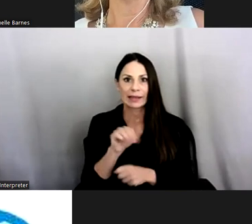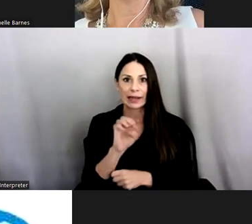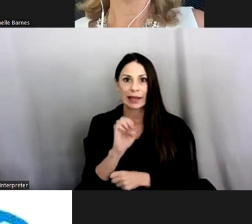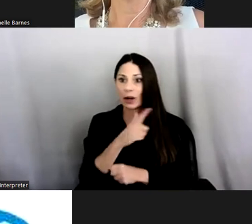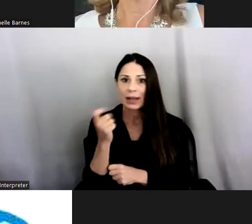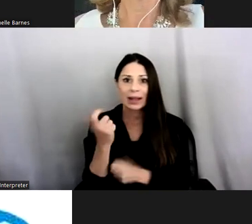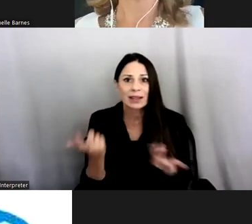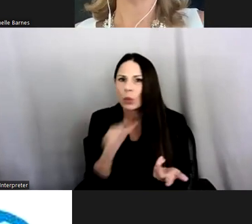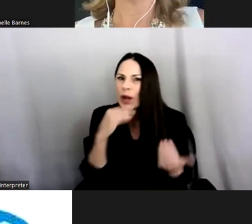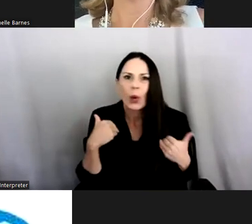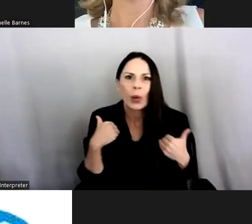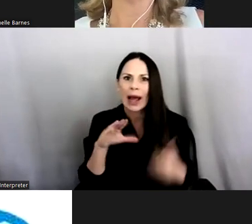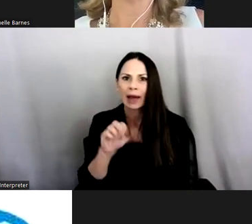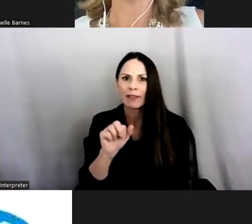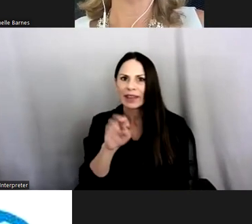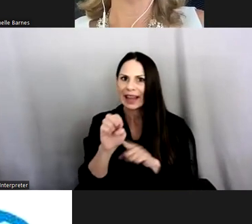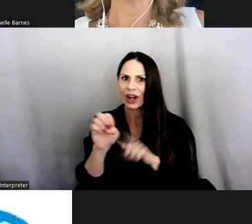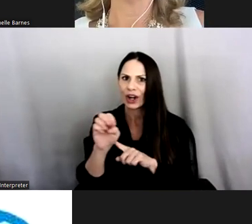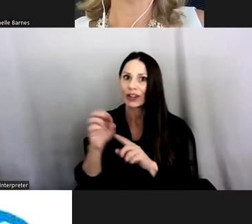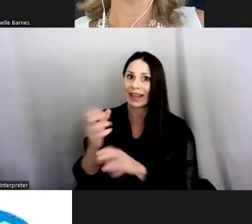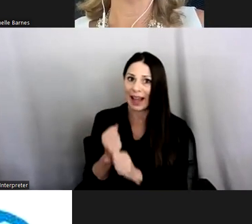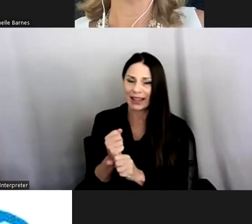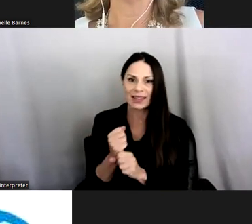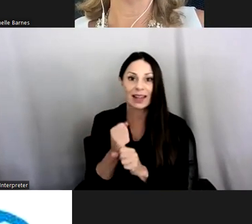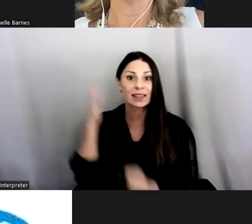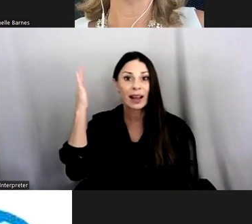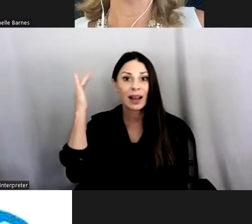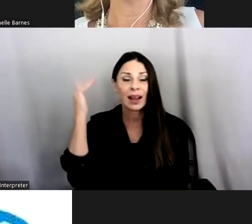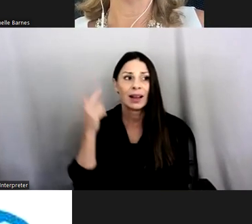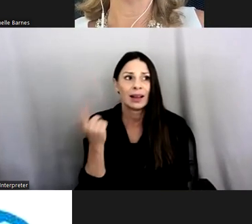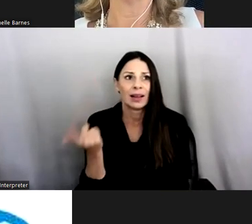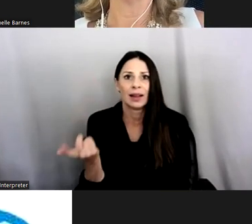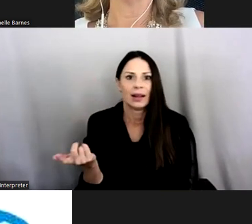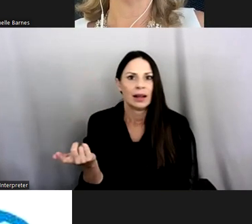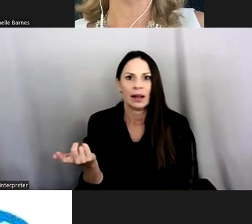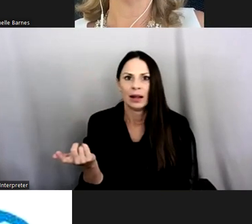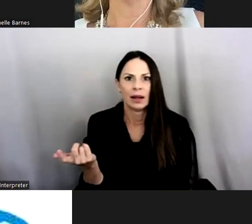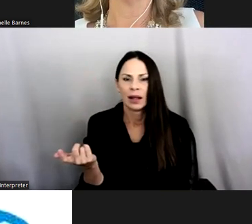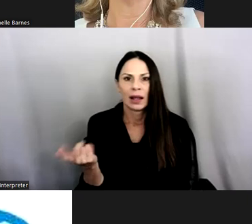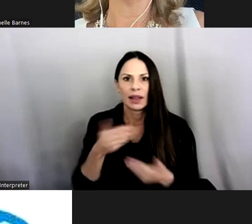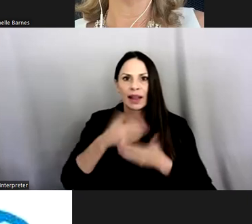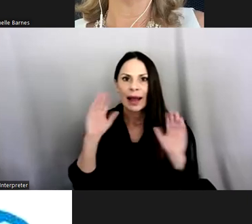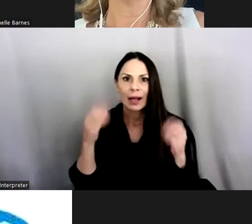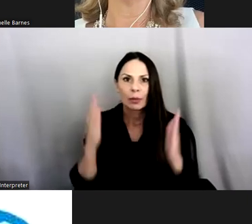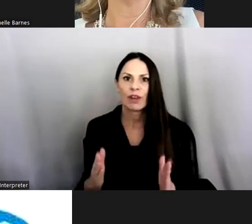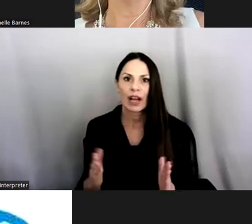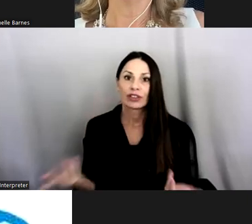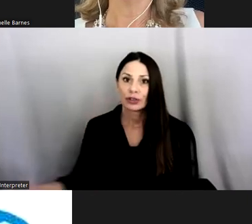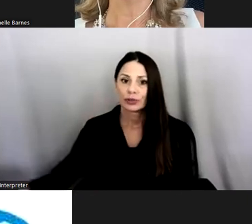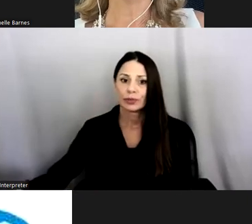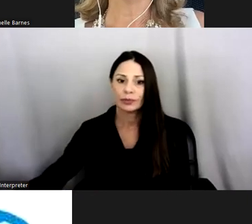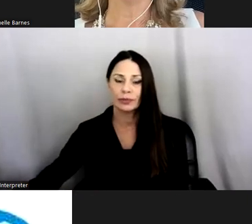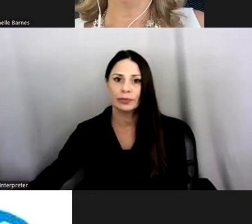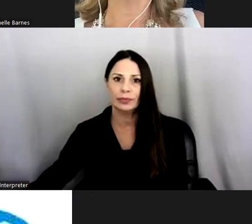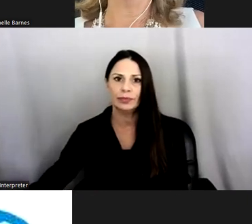have that care to access because of the lack of providers. So